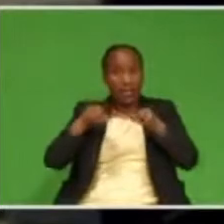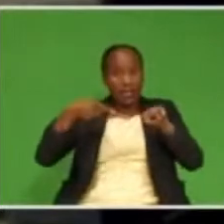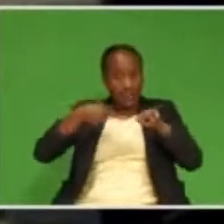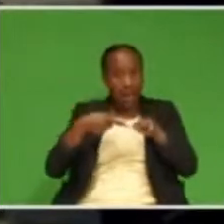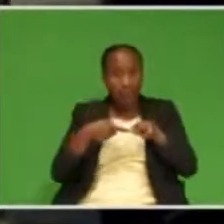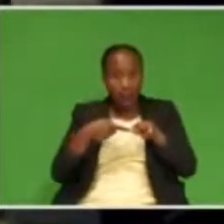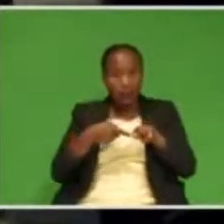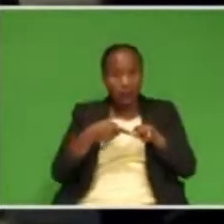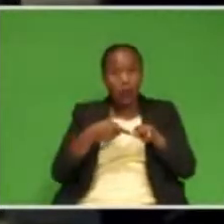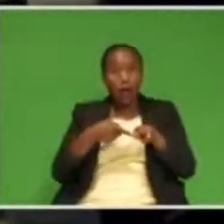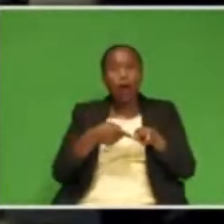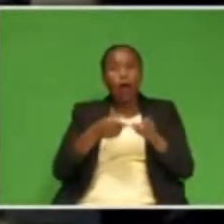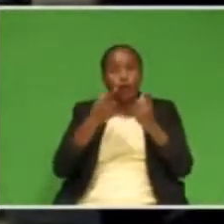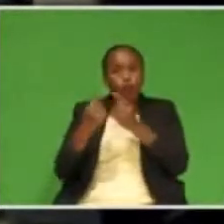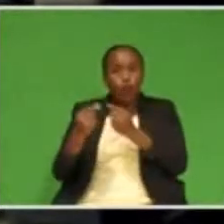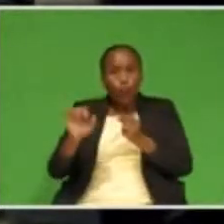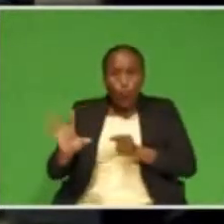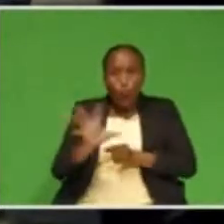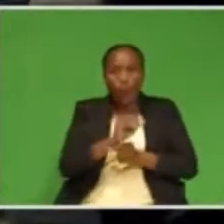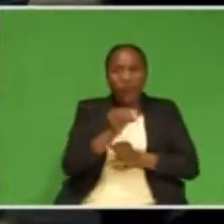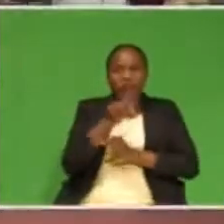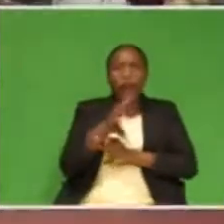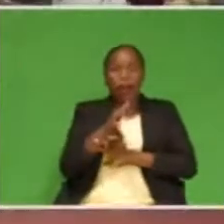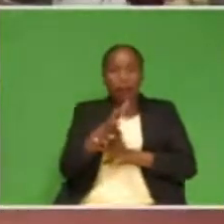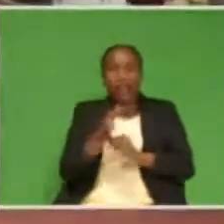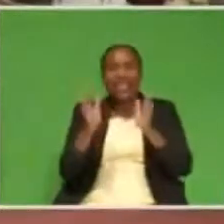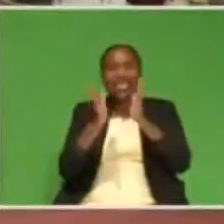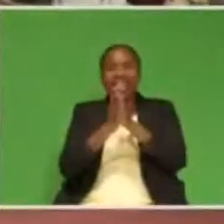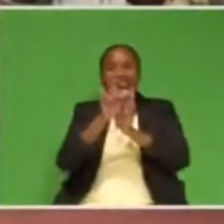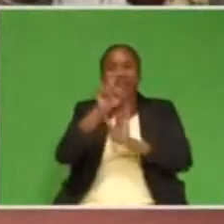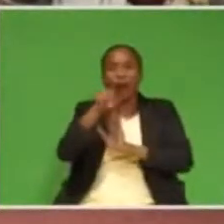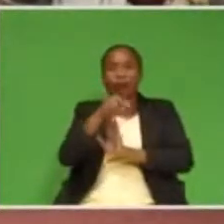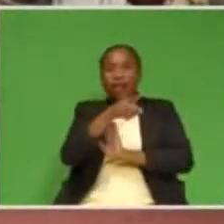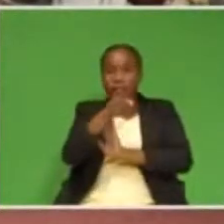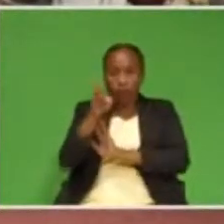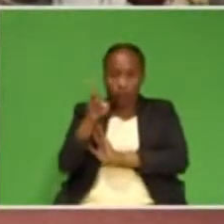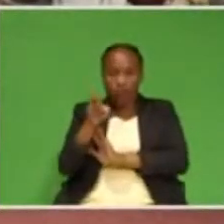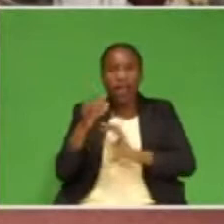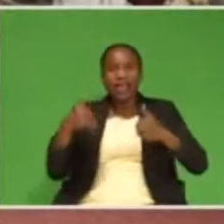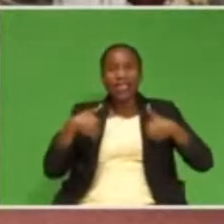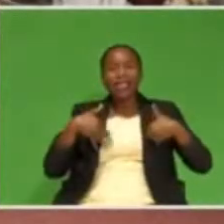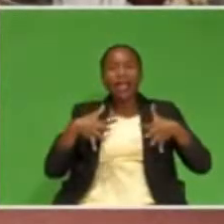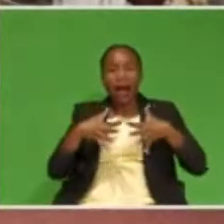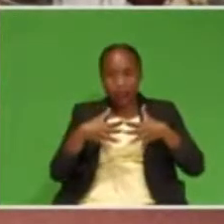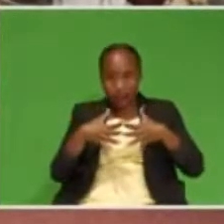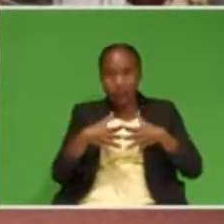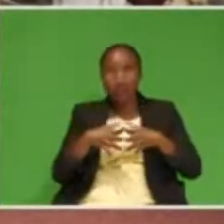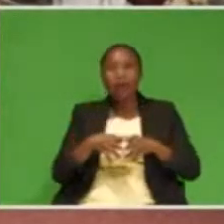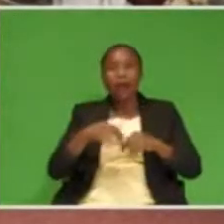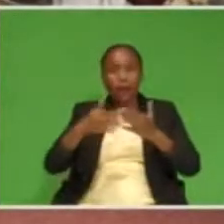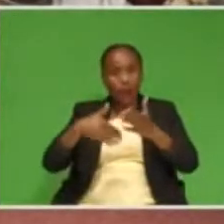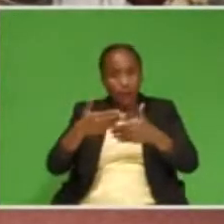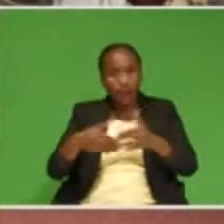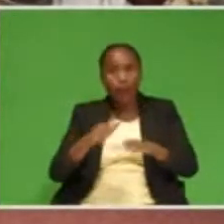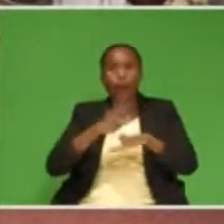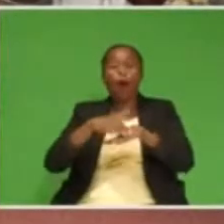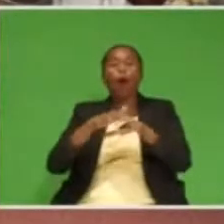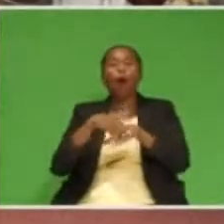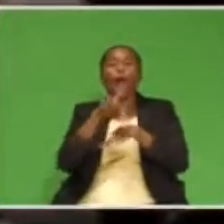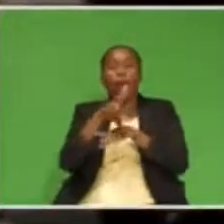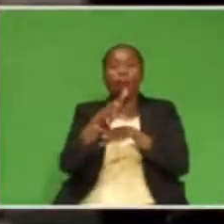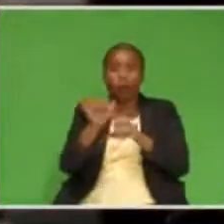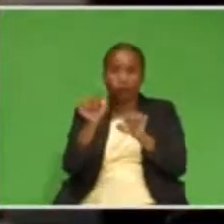be going through all this, and 10,000 of them, for a start, and more to come, have now been